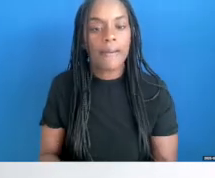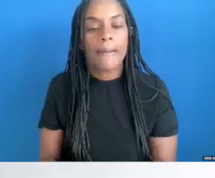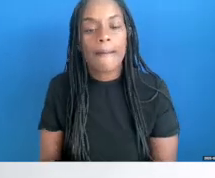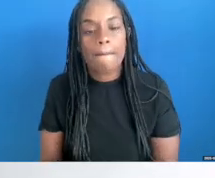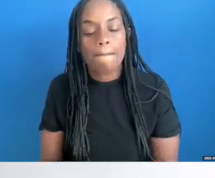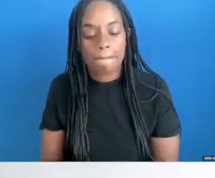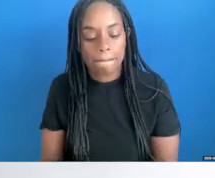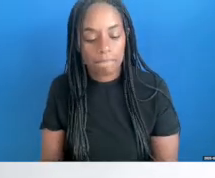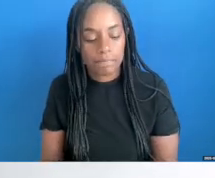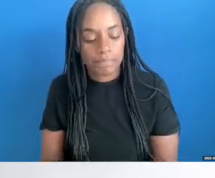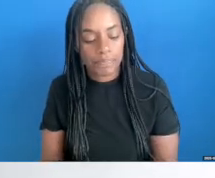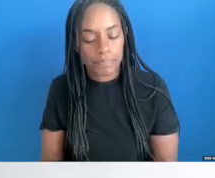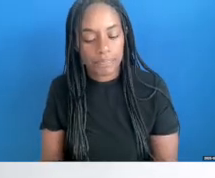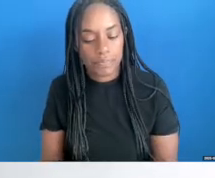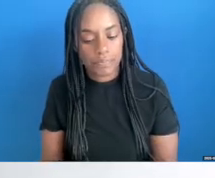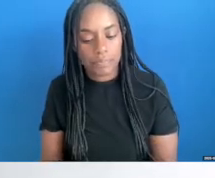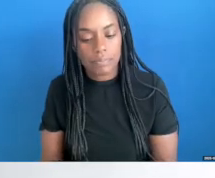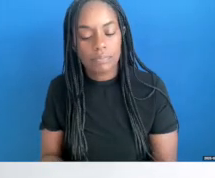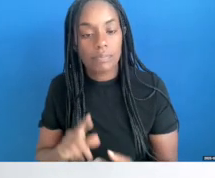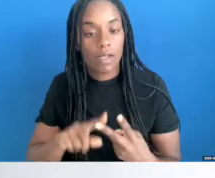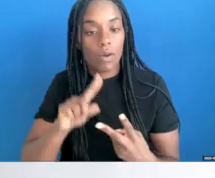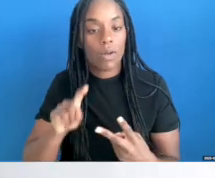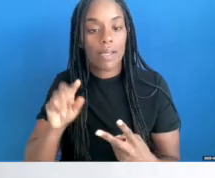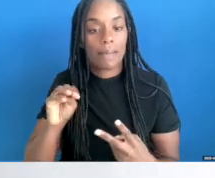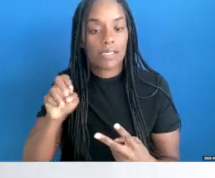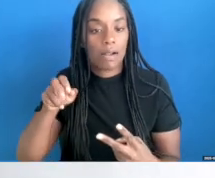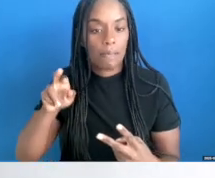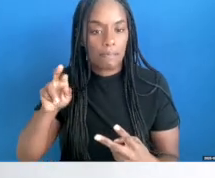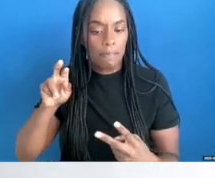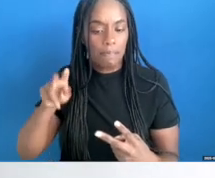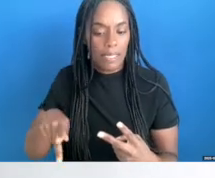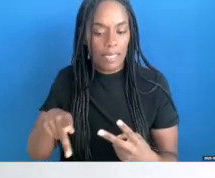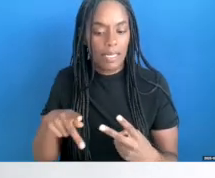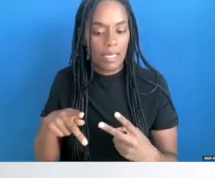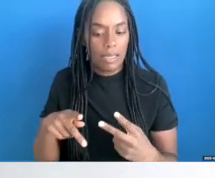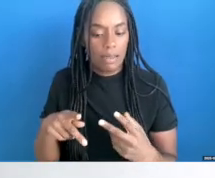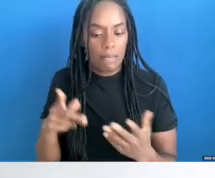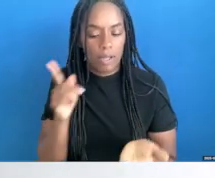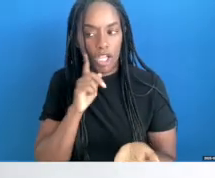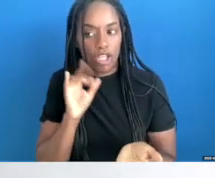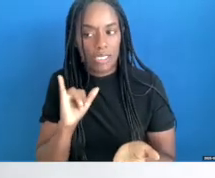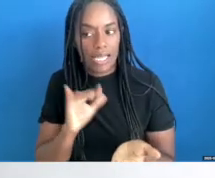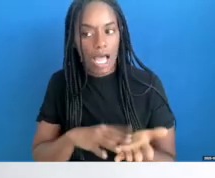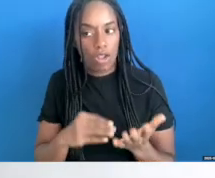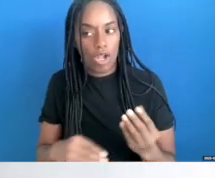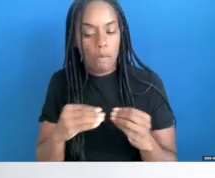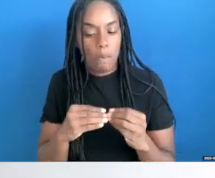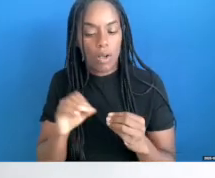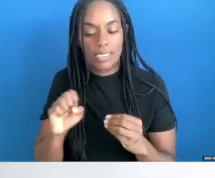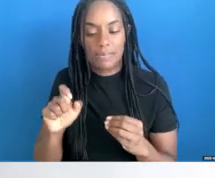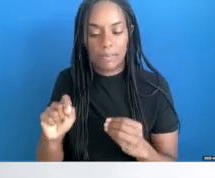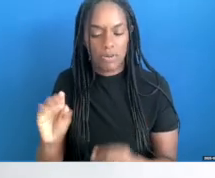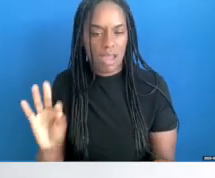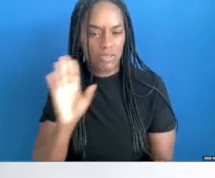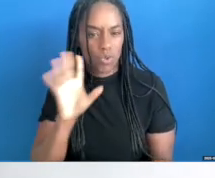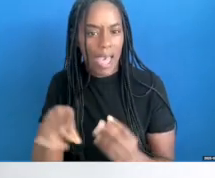clarified. I had a question about the MSRP cap, but it looks like I get to find out more at September 9th. So I'll